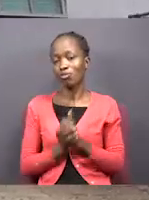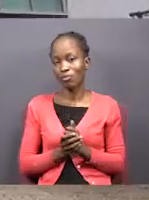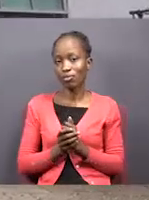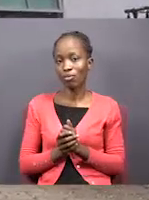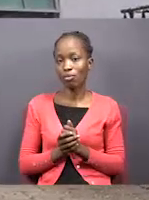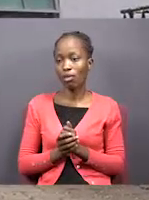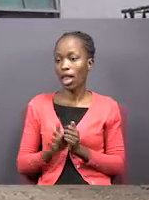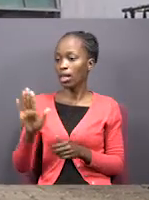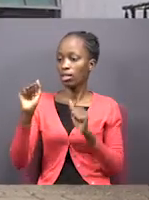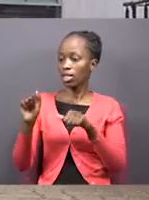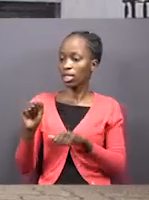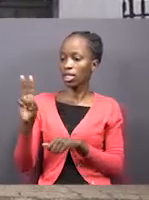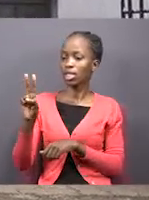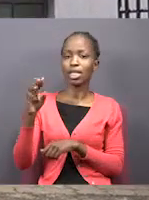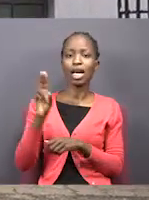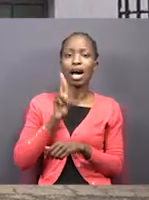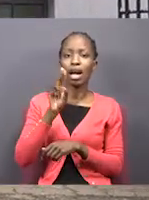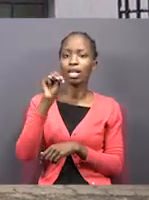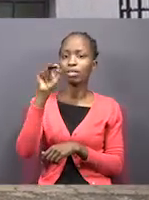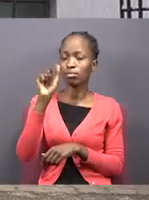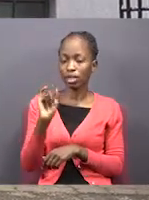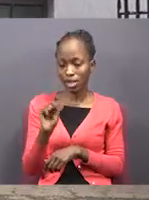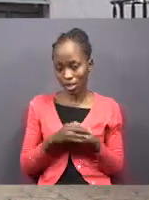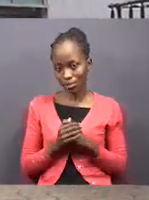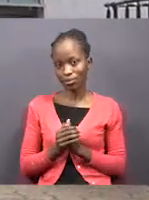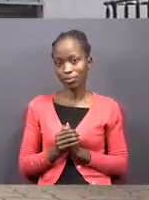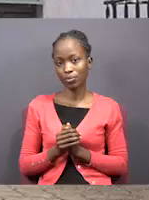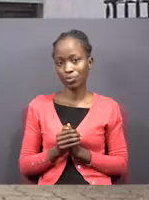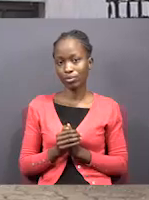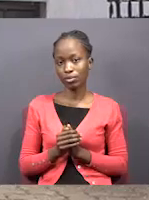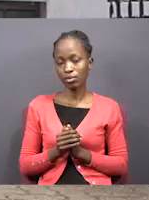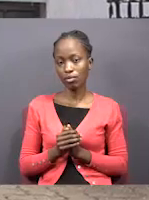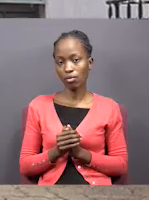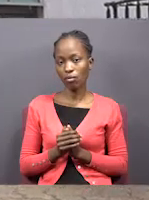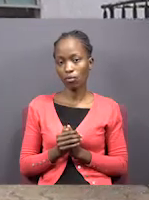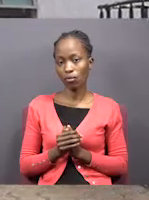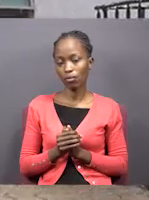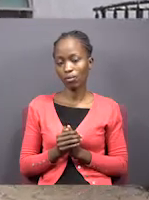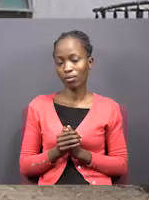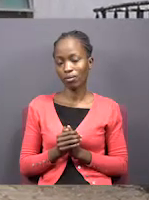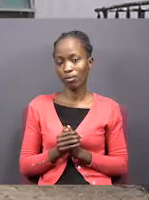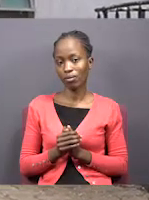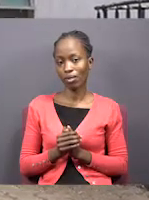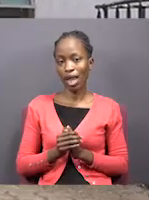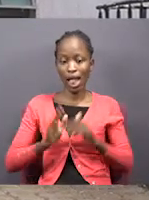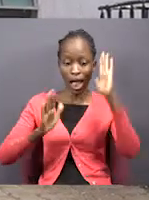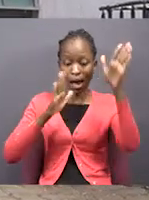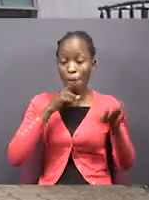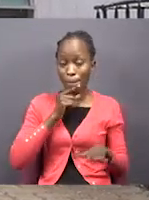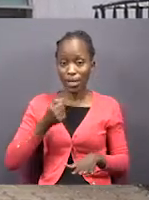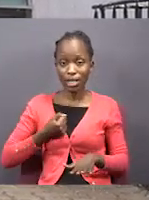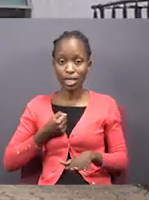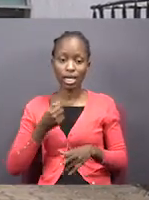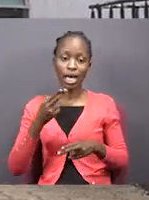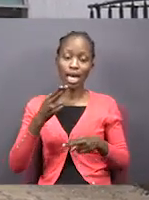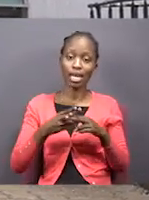Hey, boys and girls. My name is Uncle Martin. And that was a lot of work. Today, I'm going to teach you something very